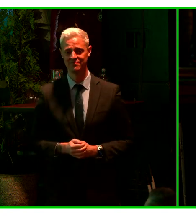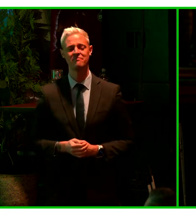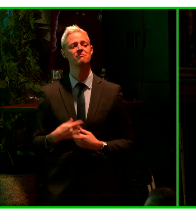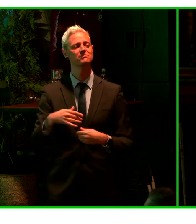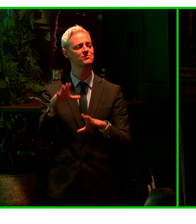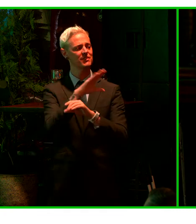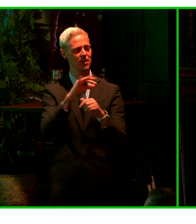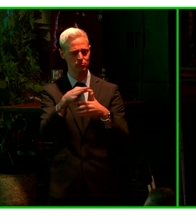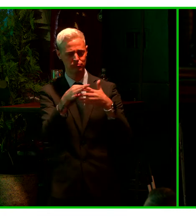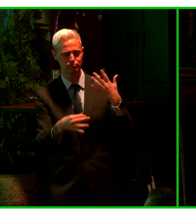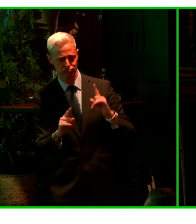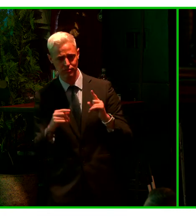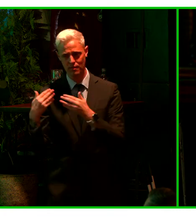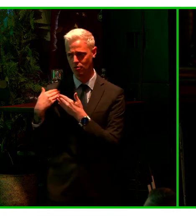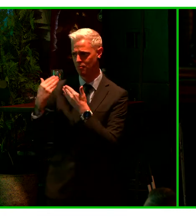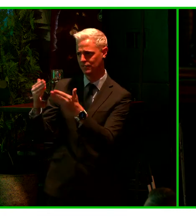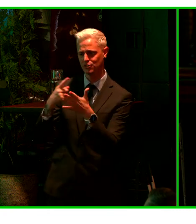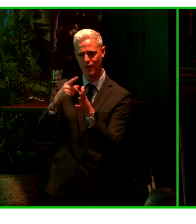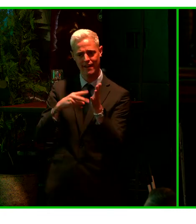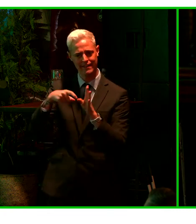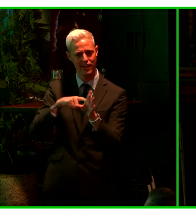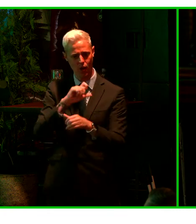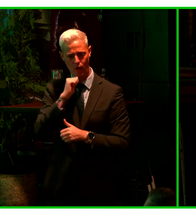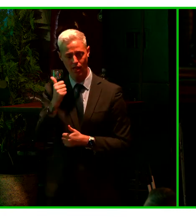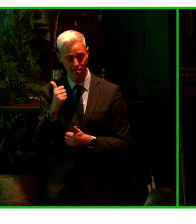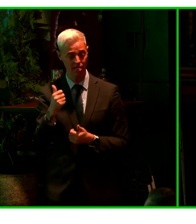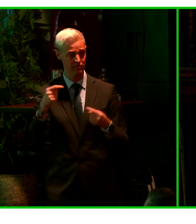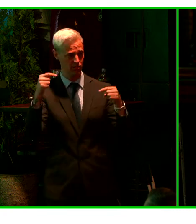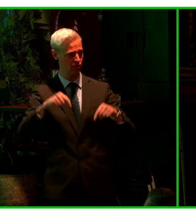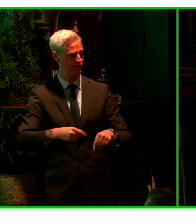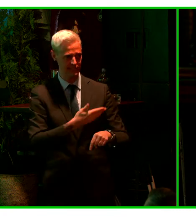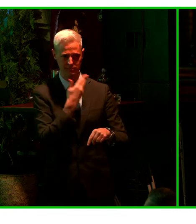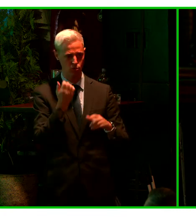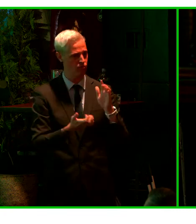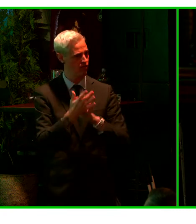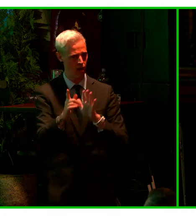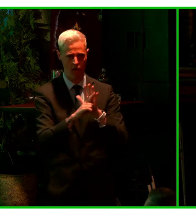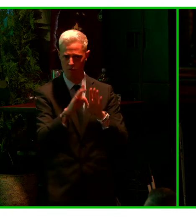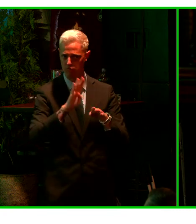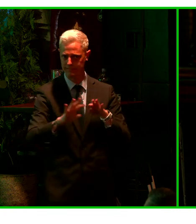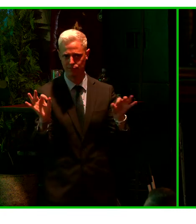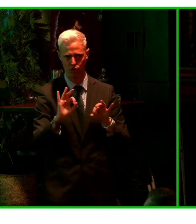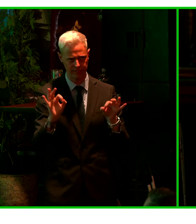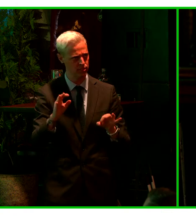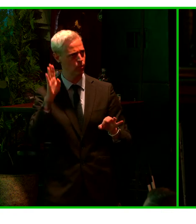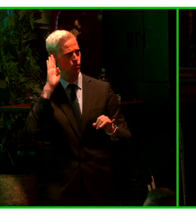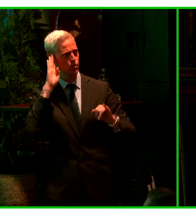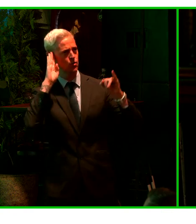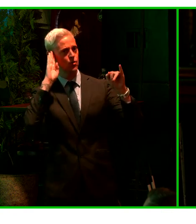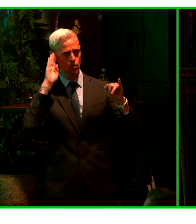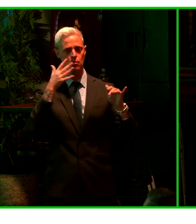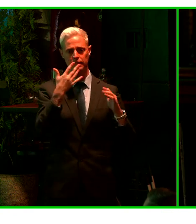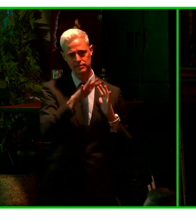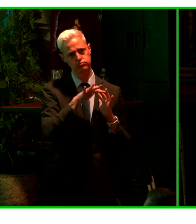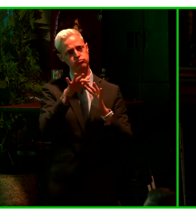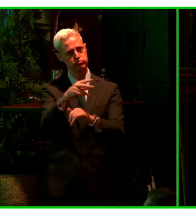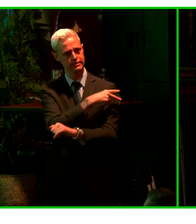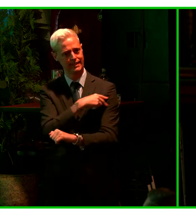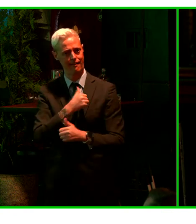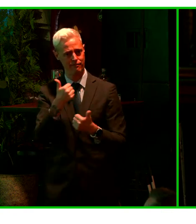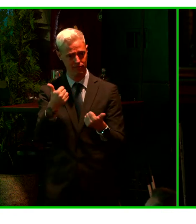before I hand over to Andy. There's no fire alarm today, so if you do hear alarm, follow the instructions of the staff. We've got a packed